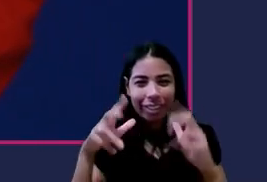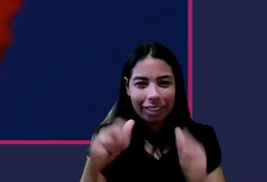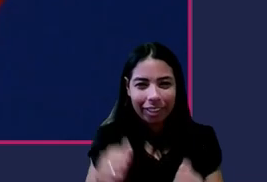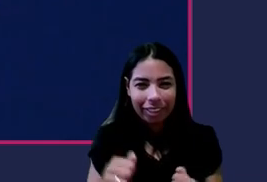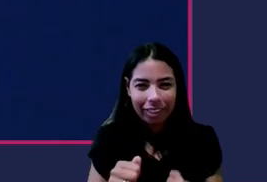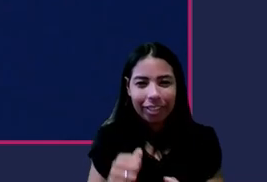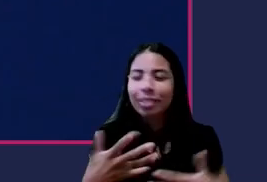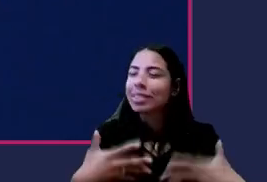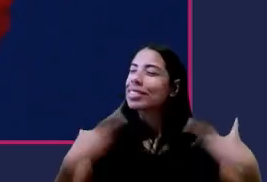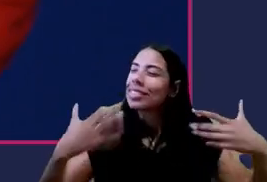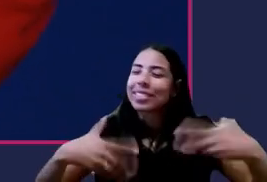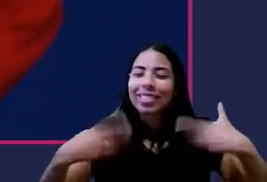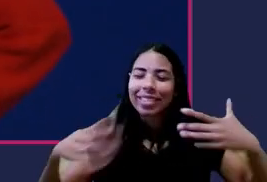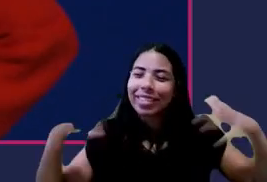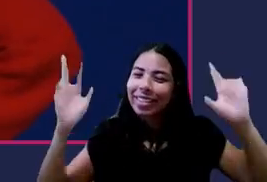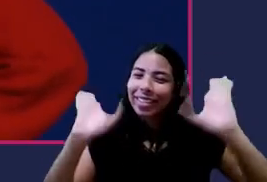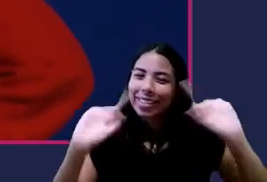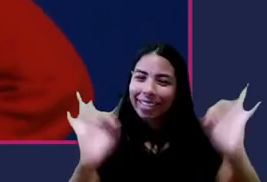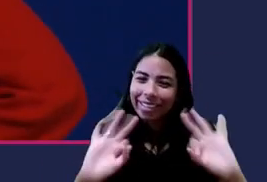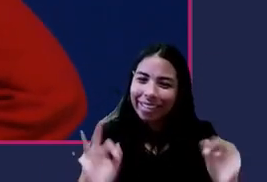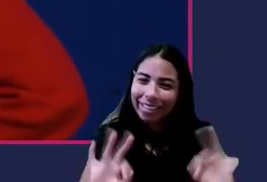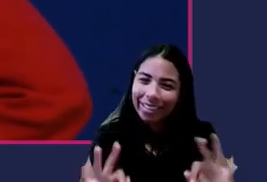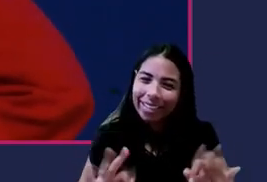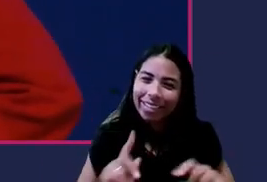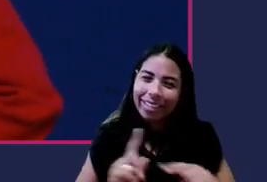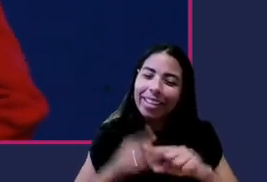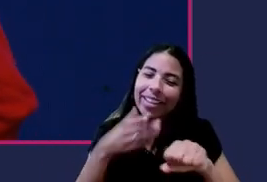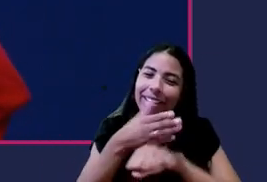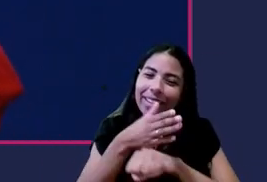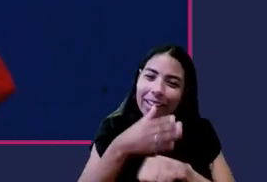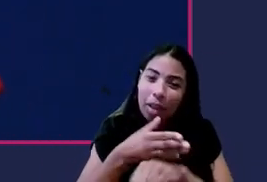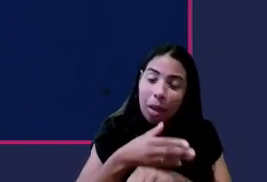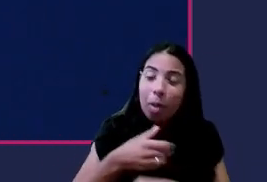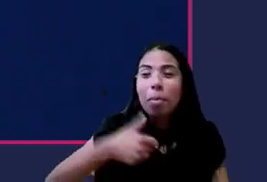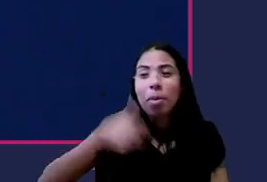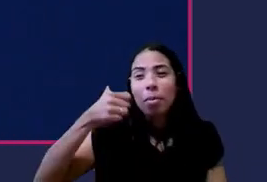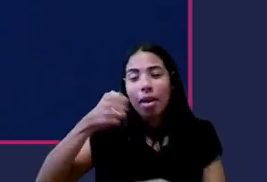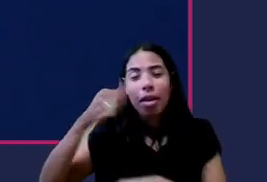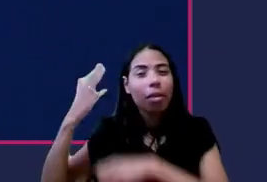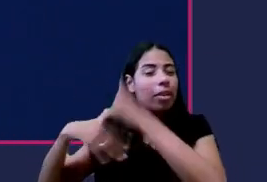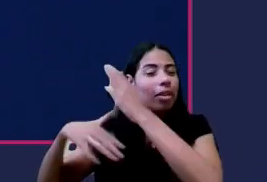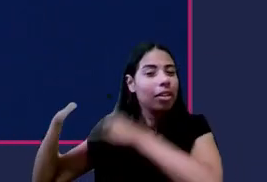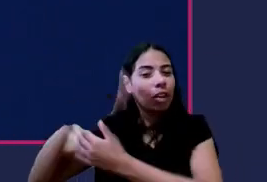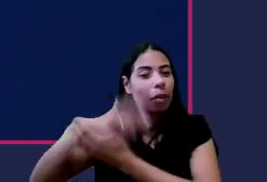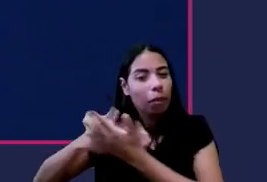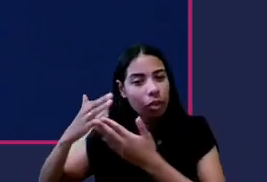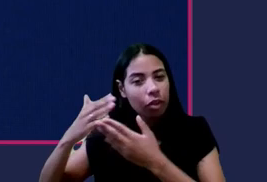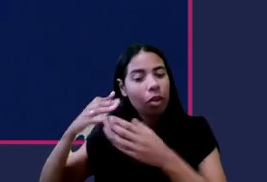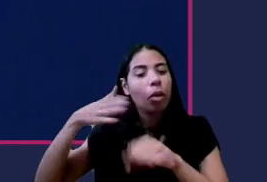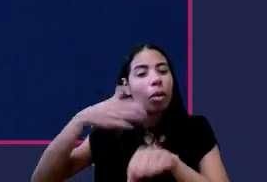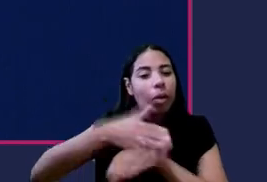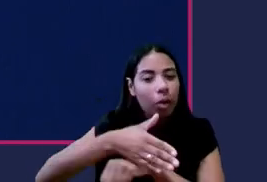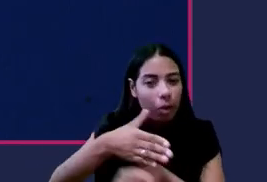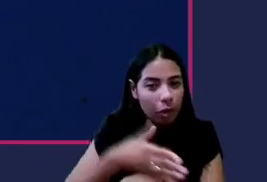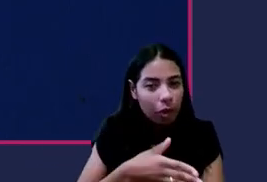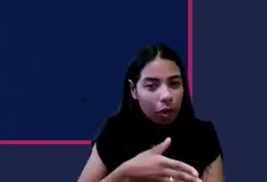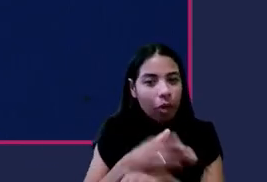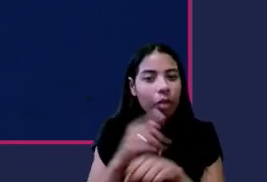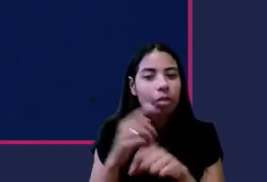Good morning, everyone. I'm really pleased to be here. I've been with you since the very